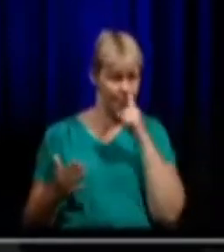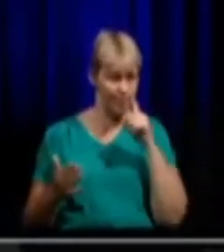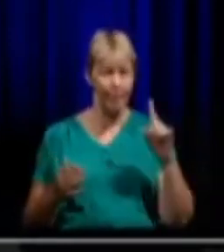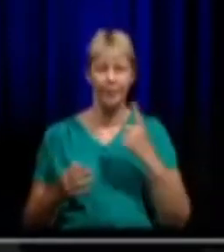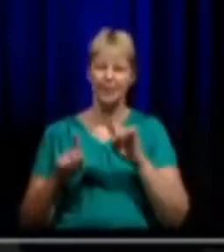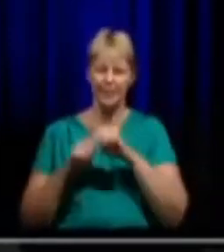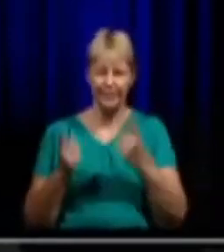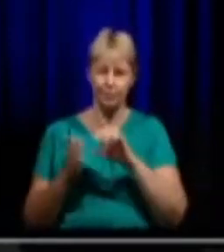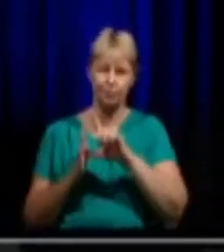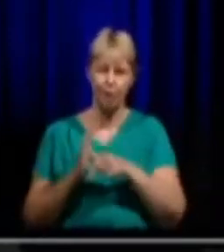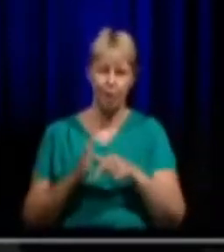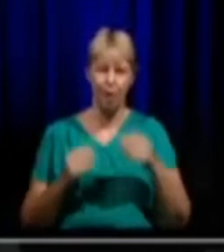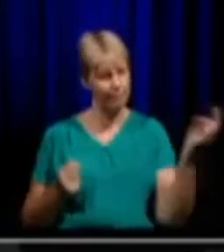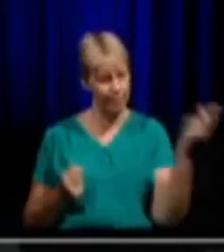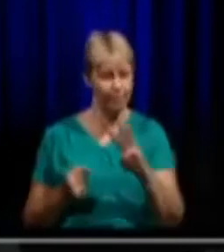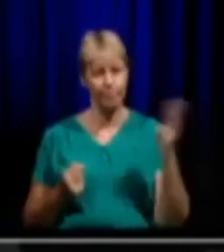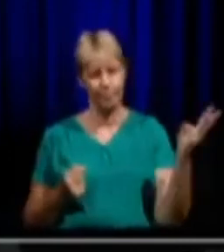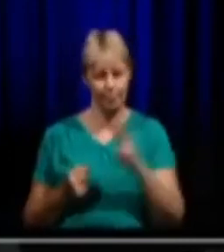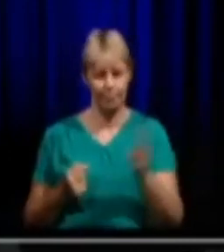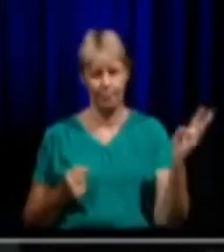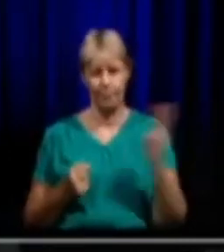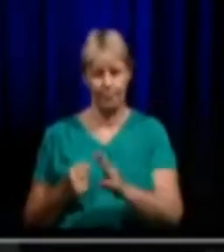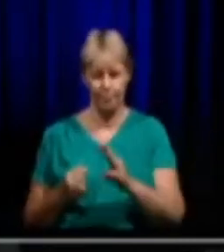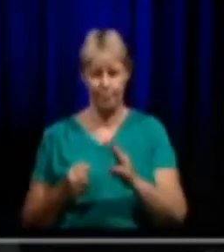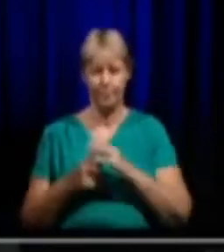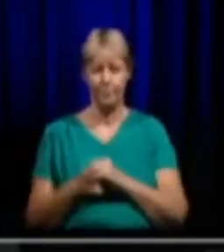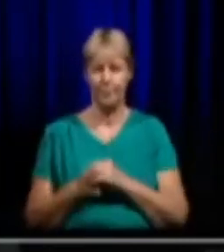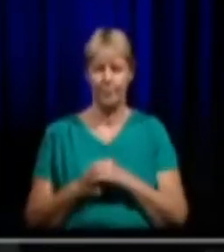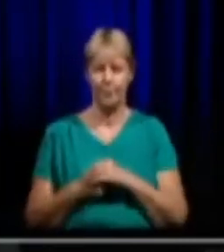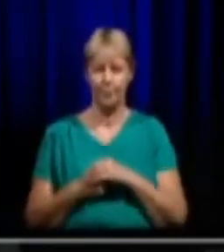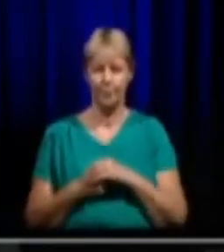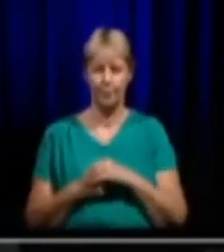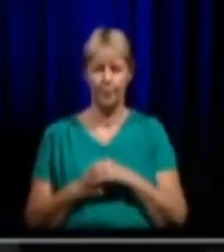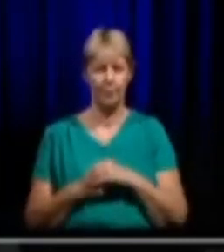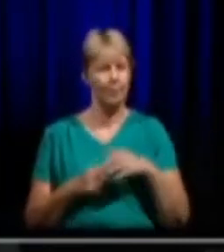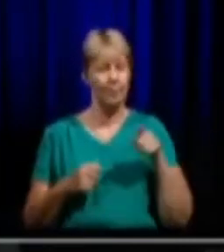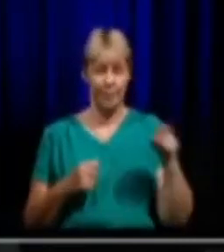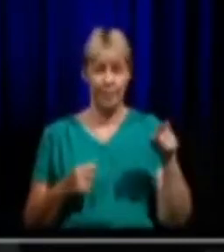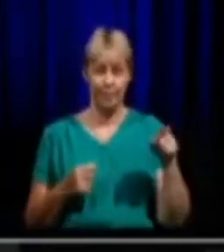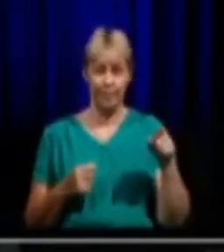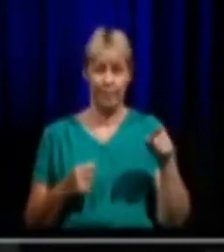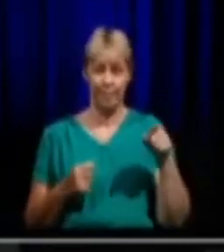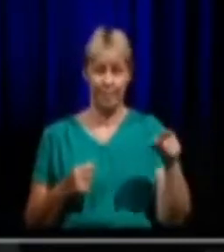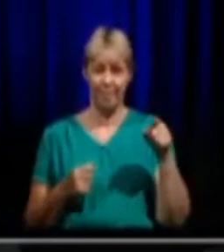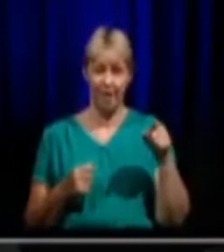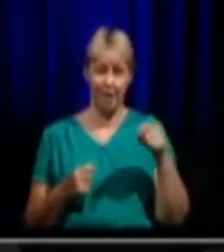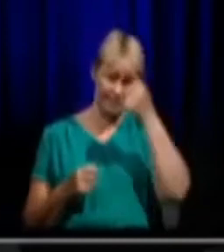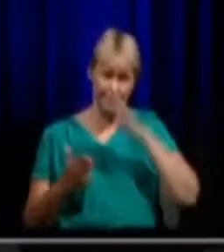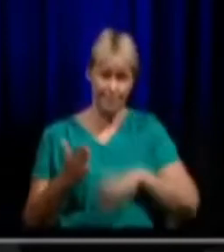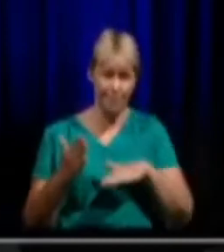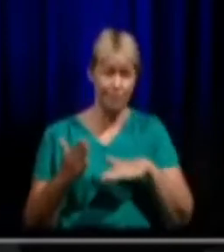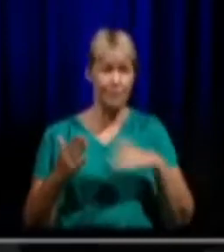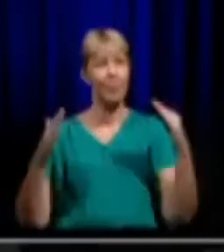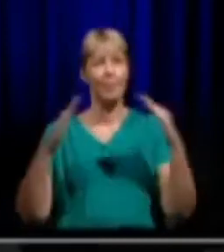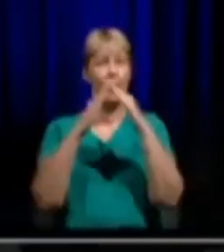where he raised Jairus' daughter from the dead in Matthew 5. They got to experience on the mountaintop and see Jesus